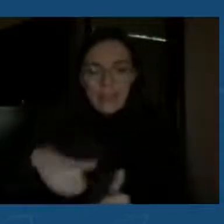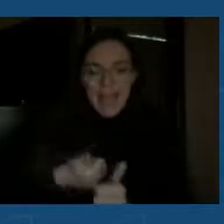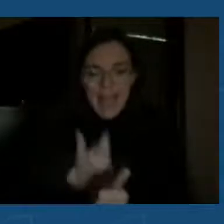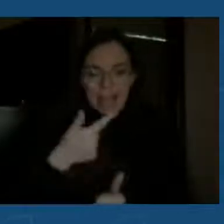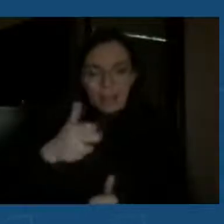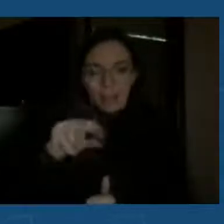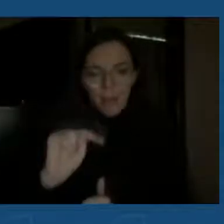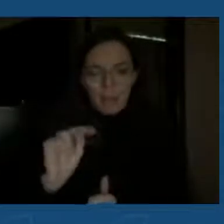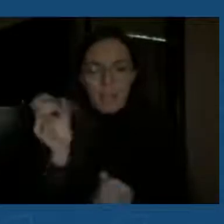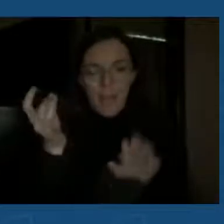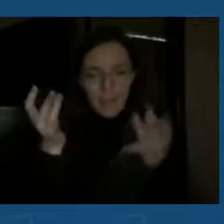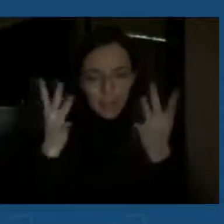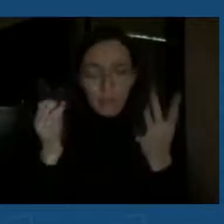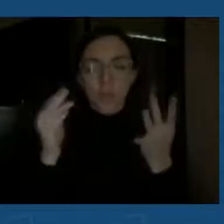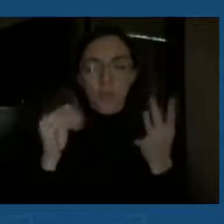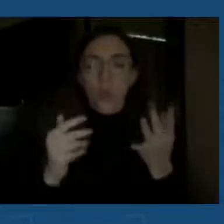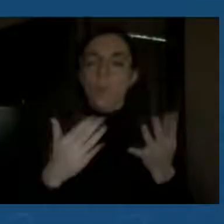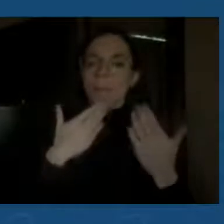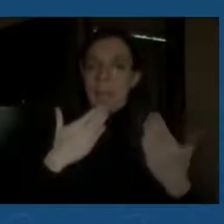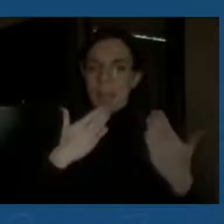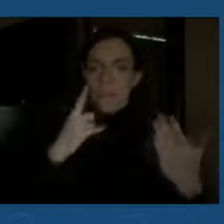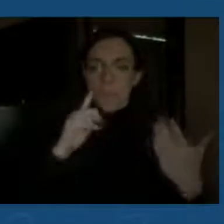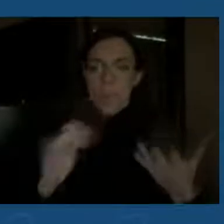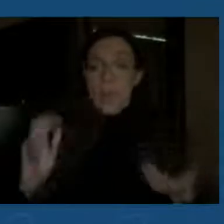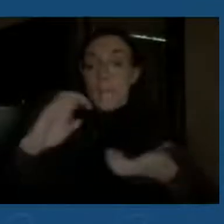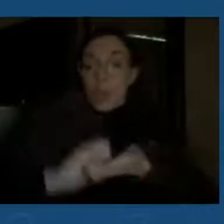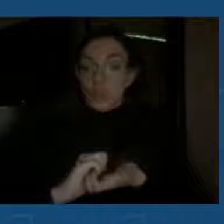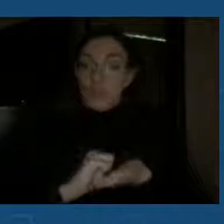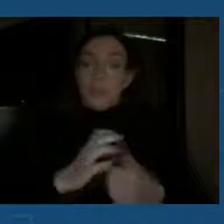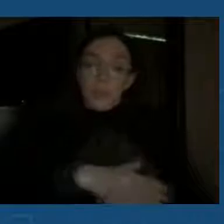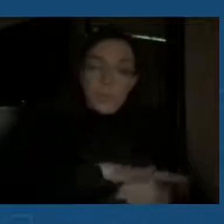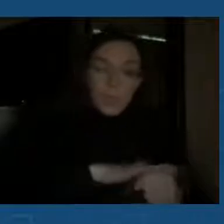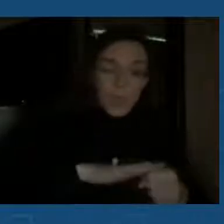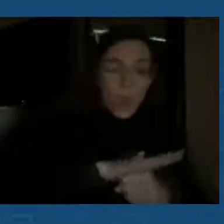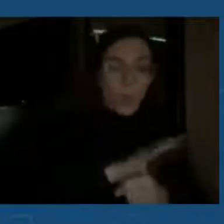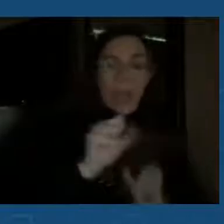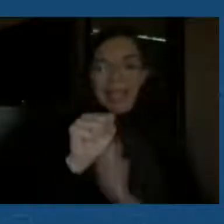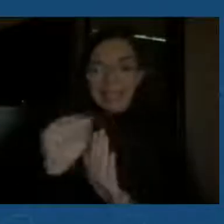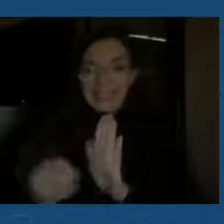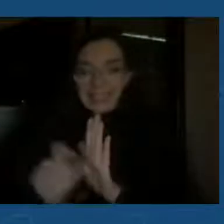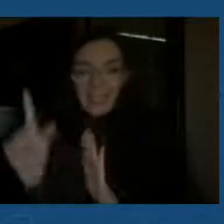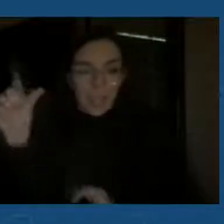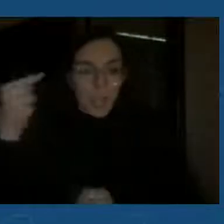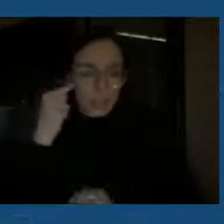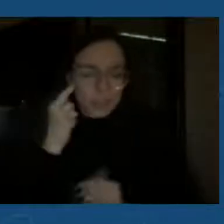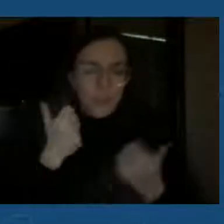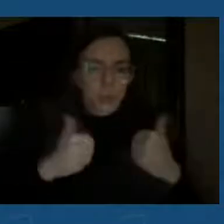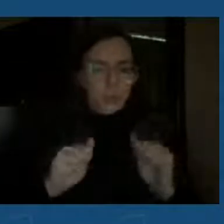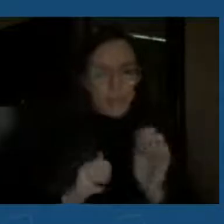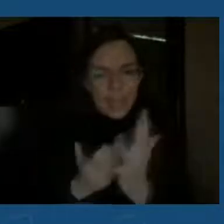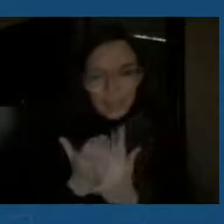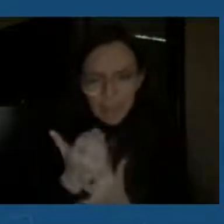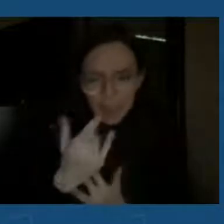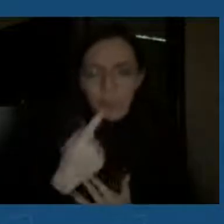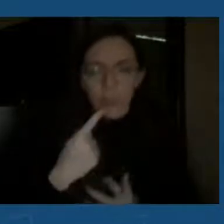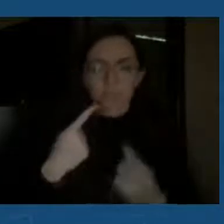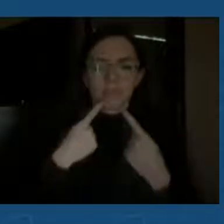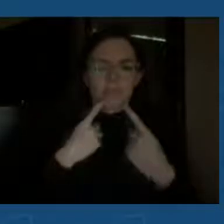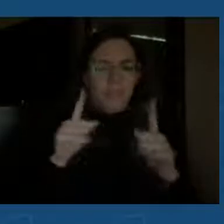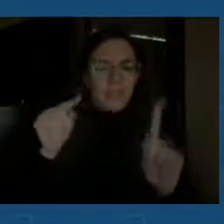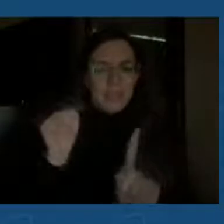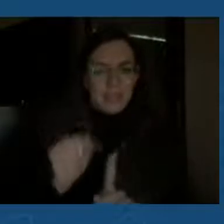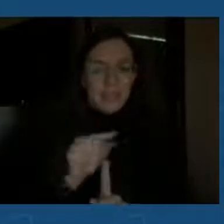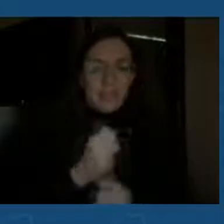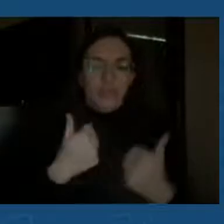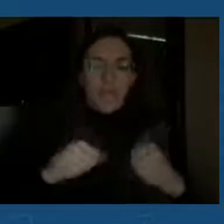partnership between the local government and the state government as we just get through this and try to protect people's lives and their